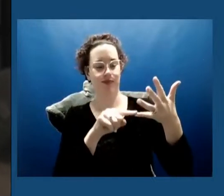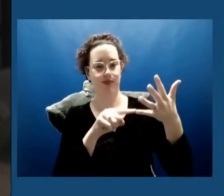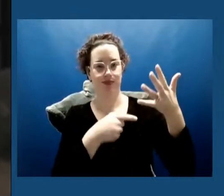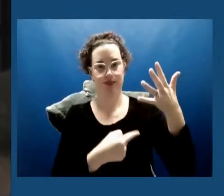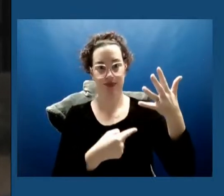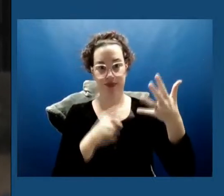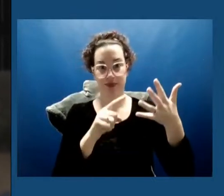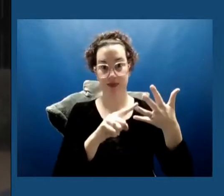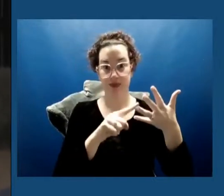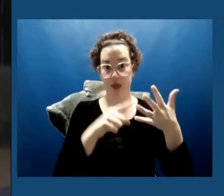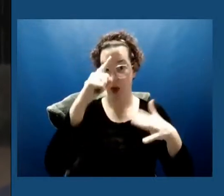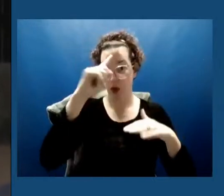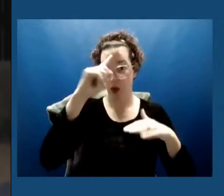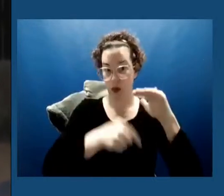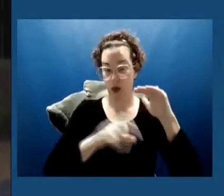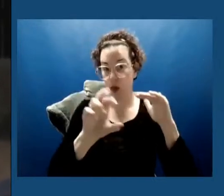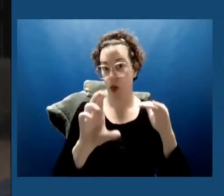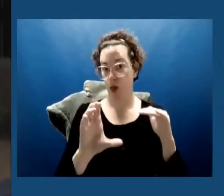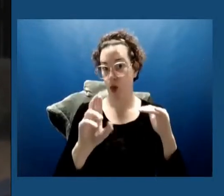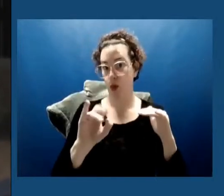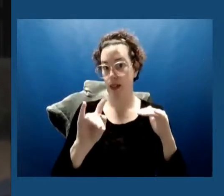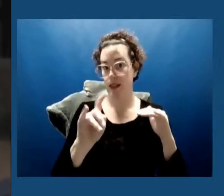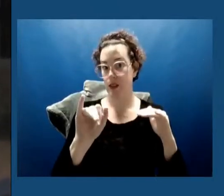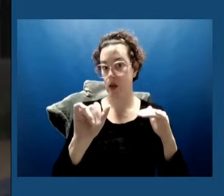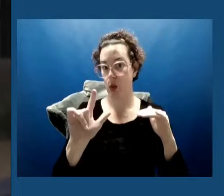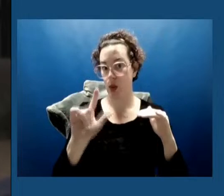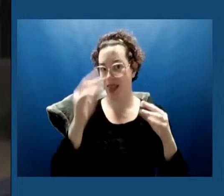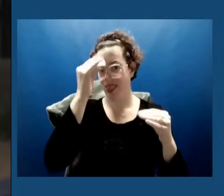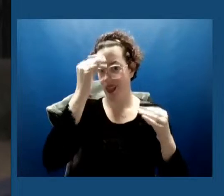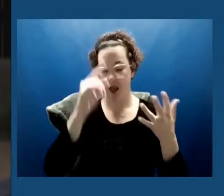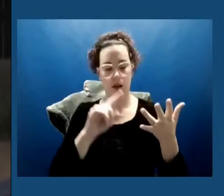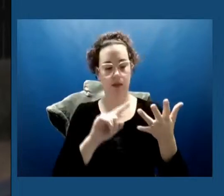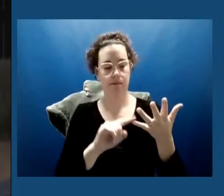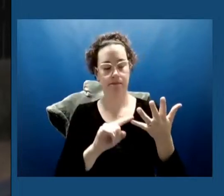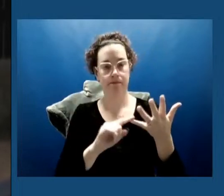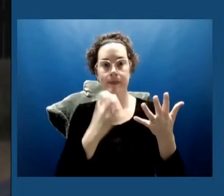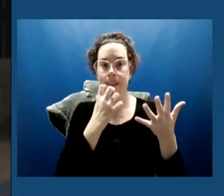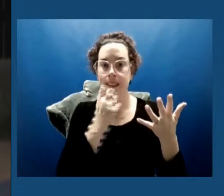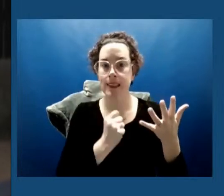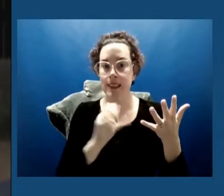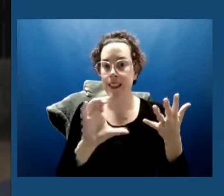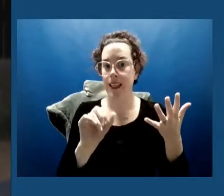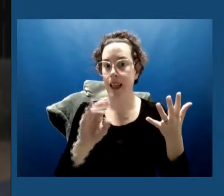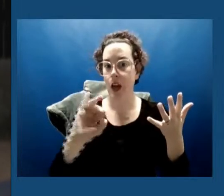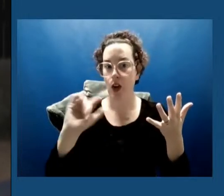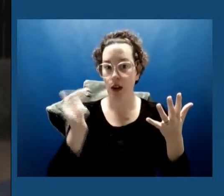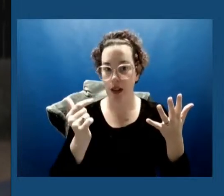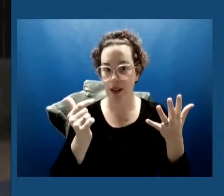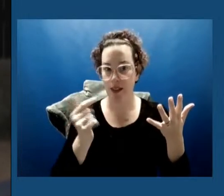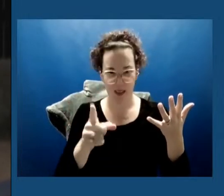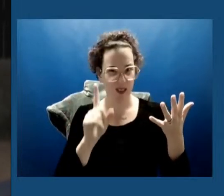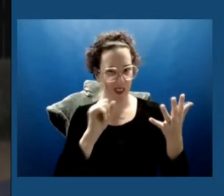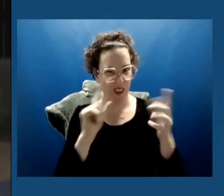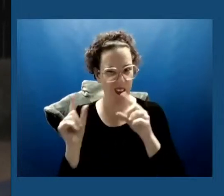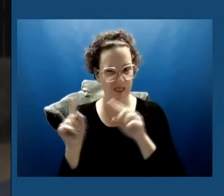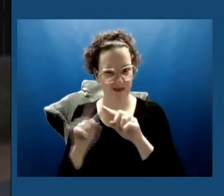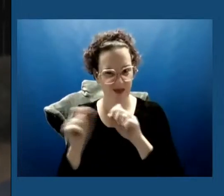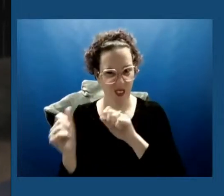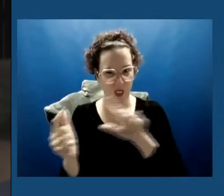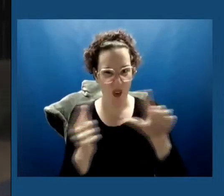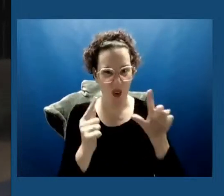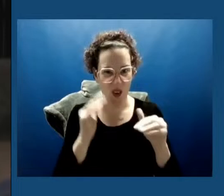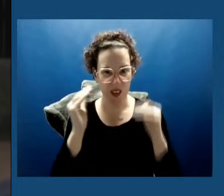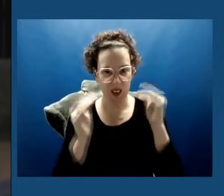critical thinking, caring, which you're hearing all the adults that you heard on this panel